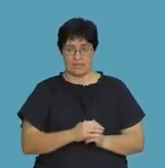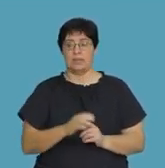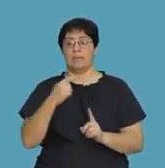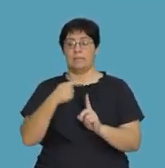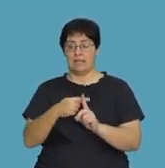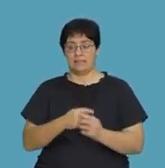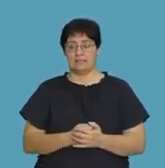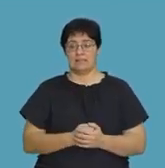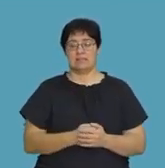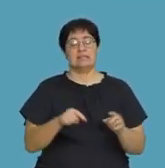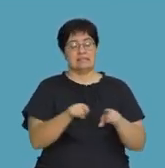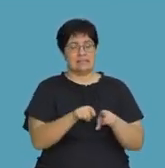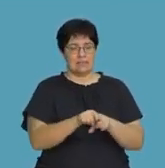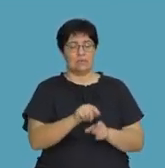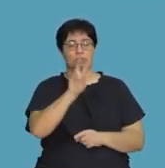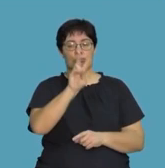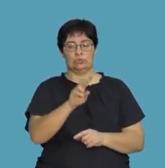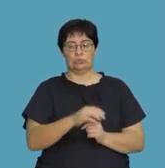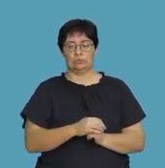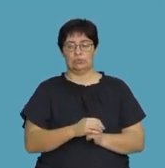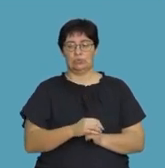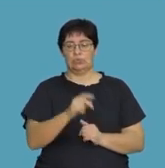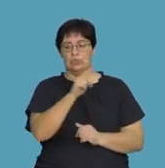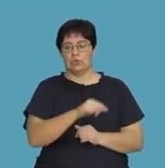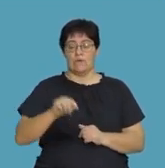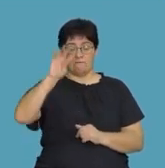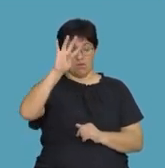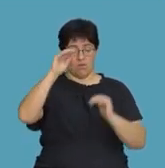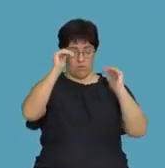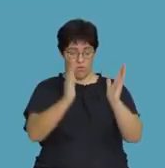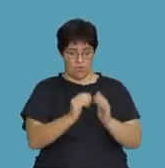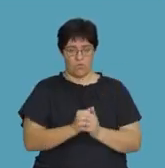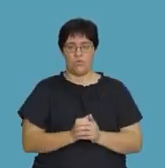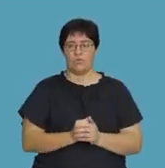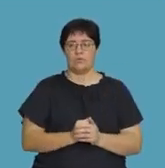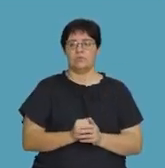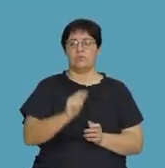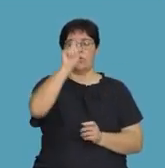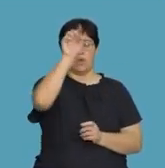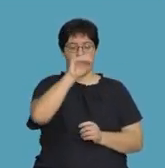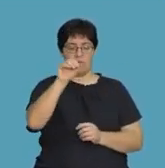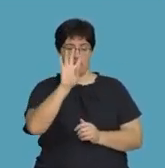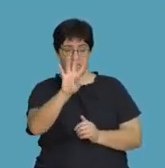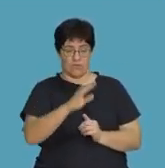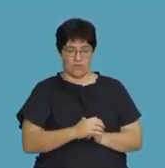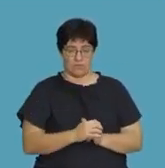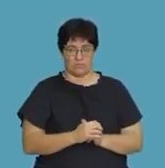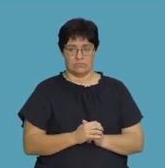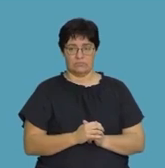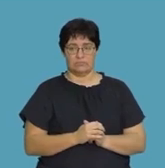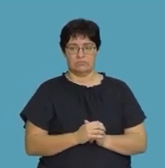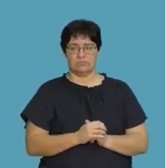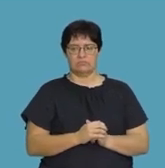3, plus this will be the same as 2 to the exponent of 4, and it will be raised to